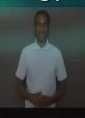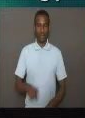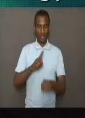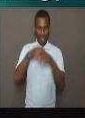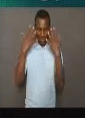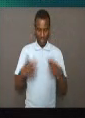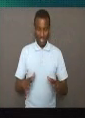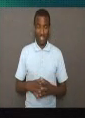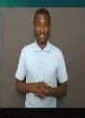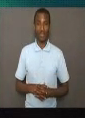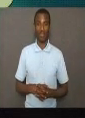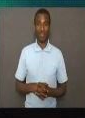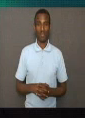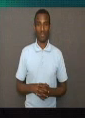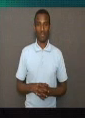Time's up.